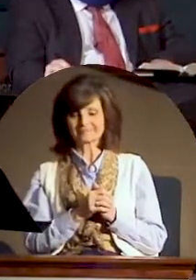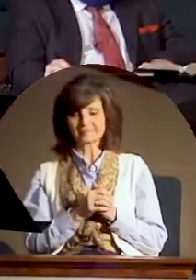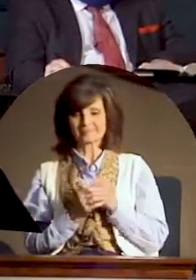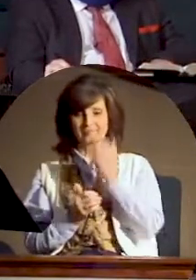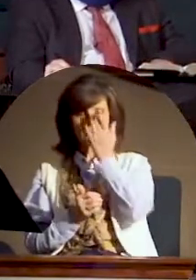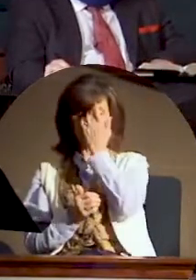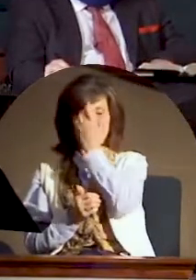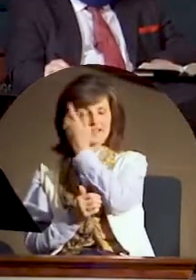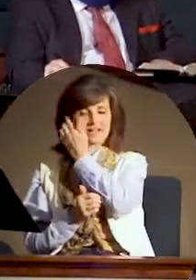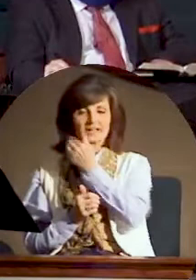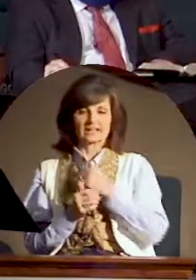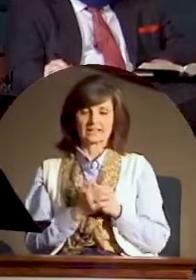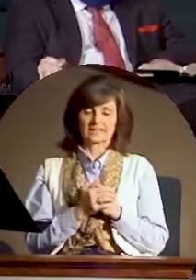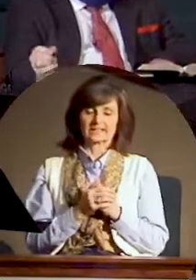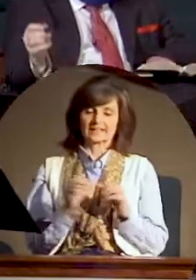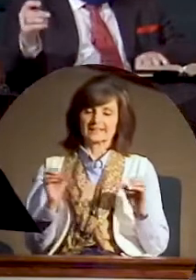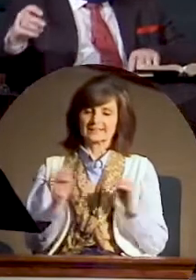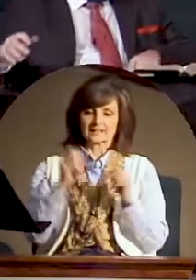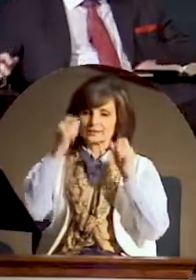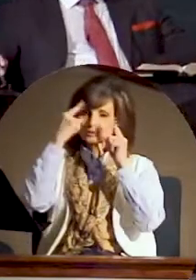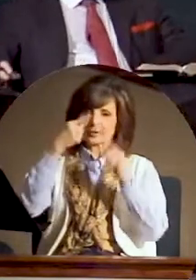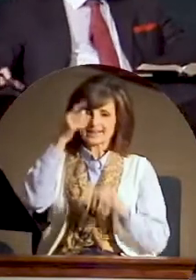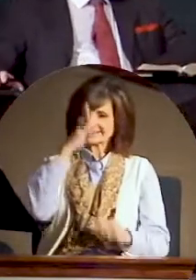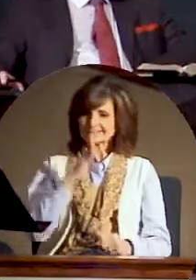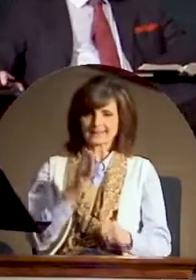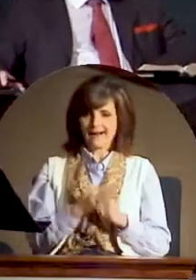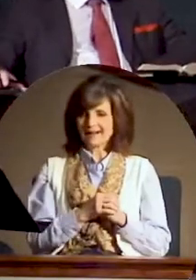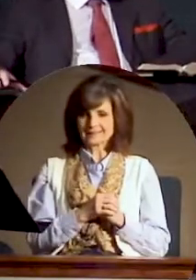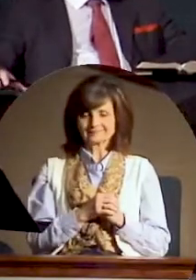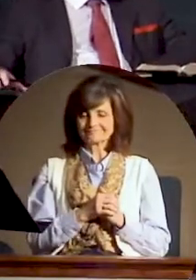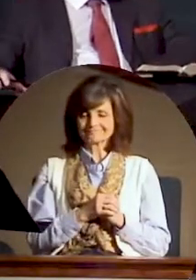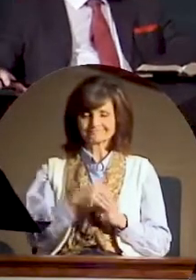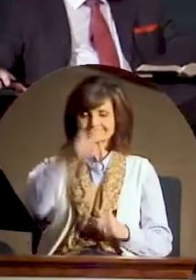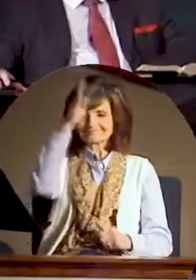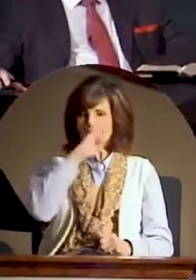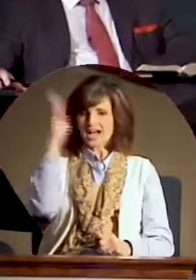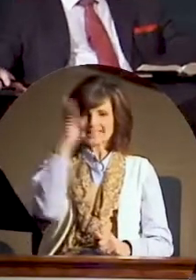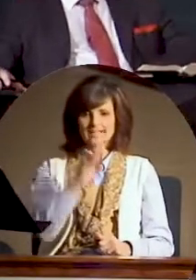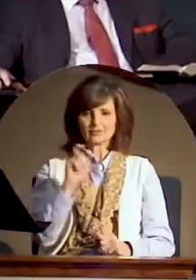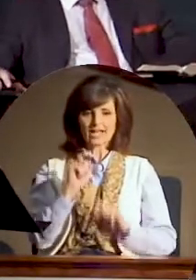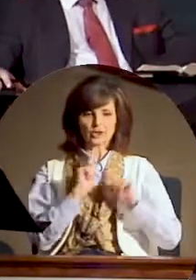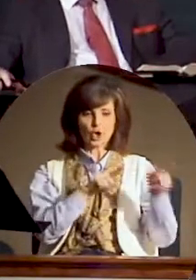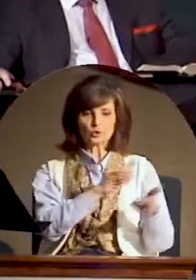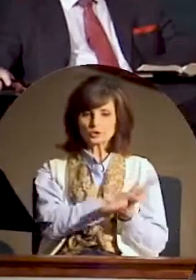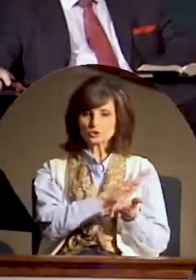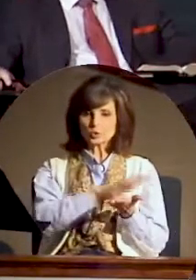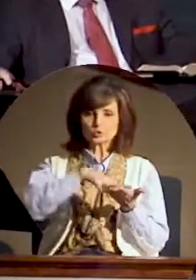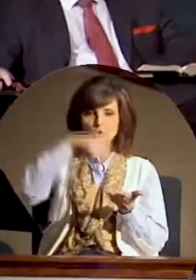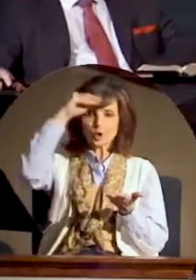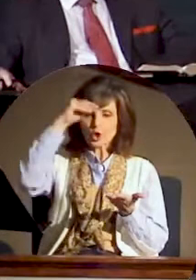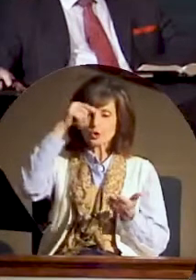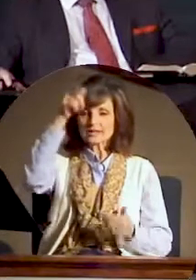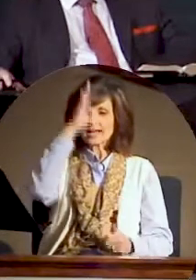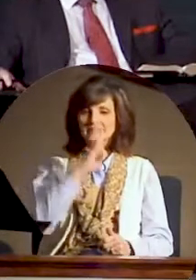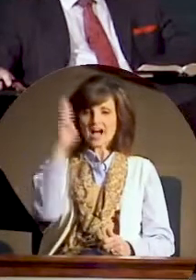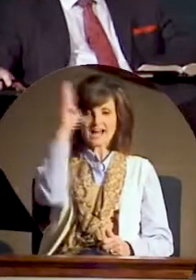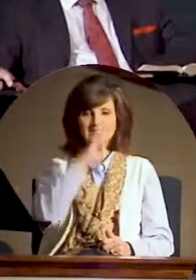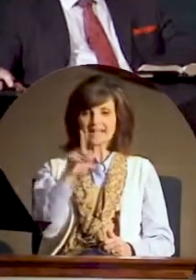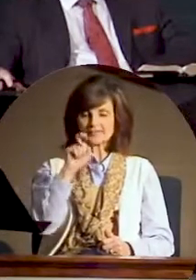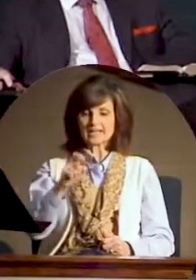occurred to you that nothing's ever occurred to God? God has never had to go to school to learn. God's never had